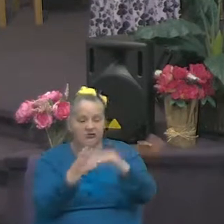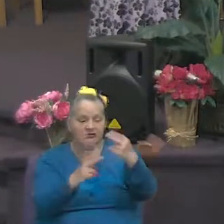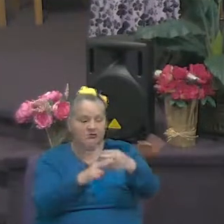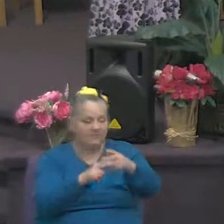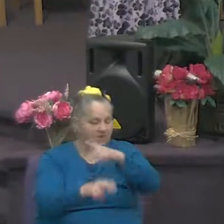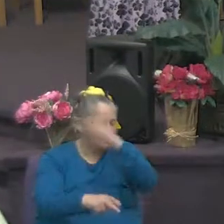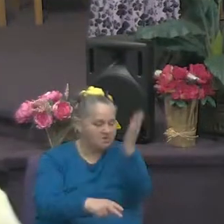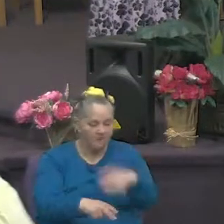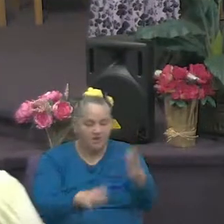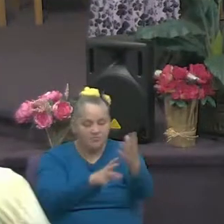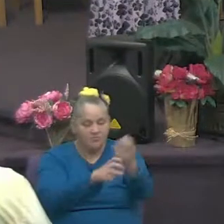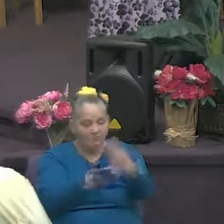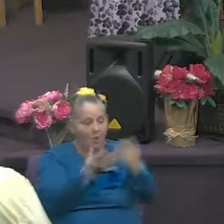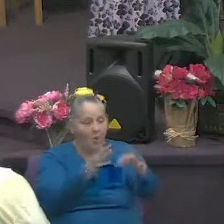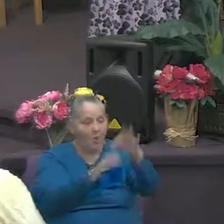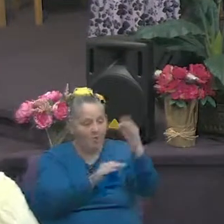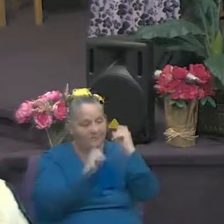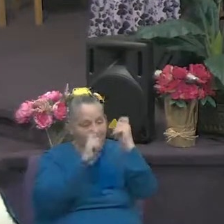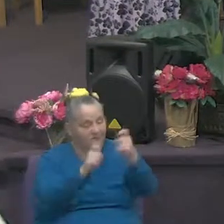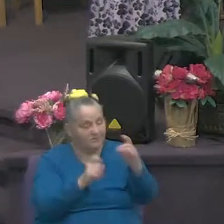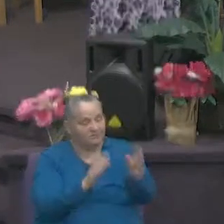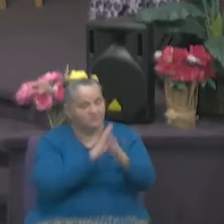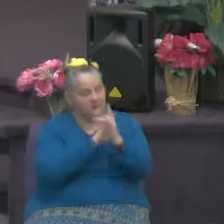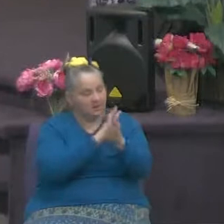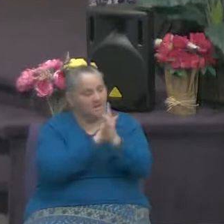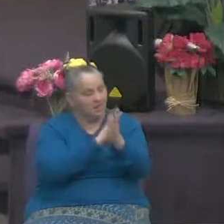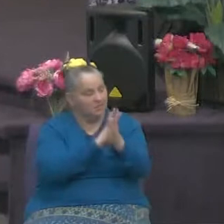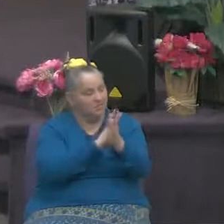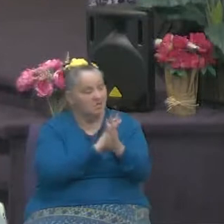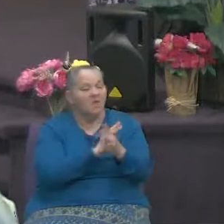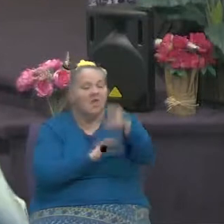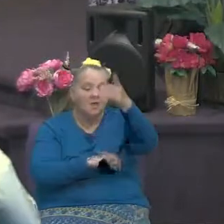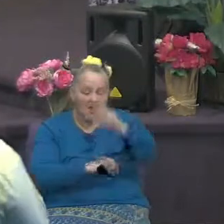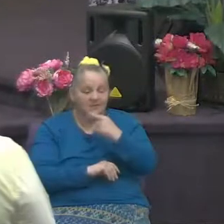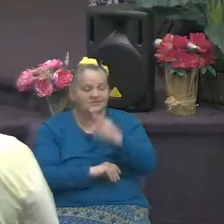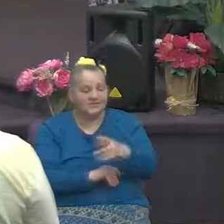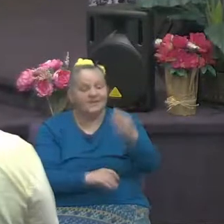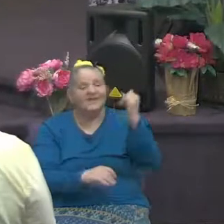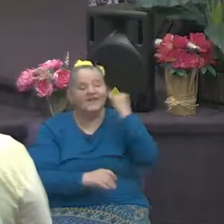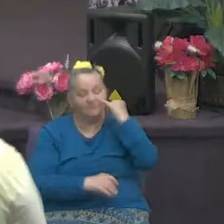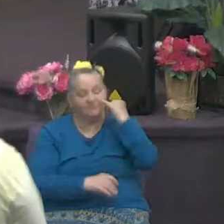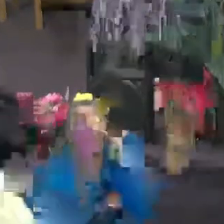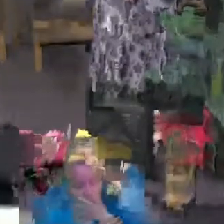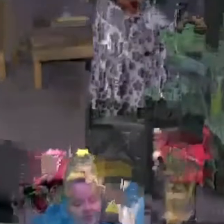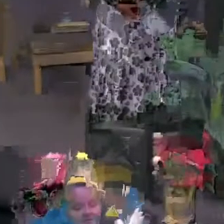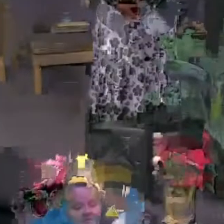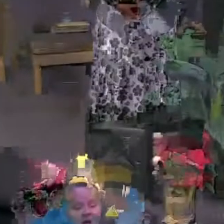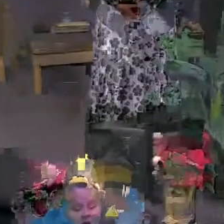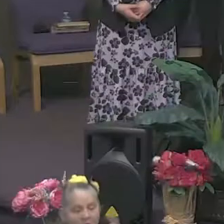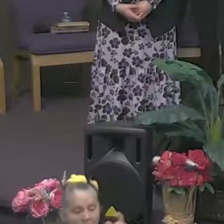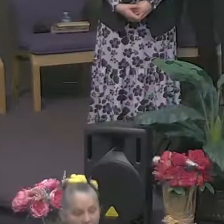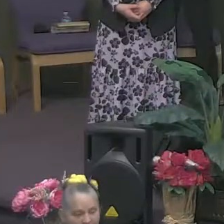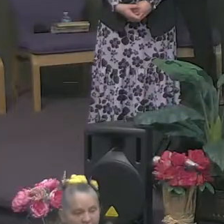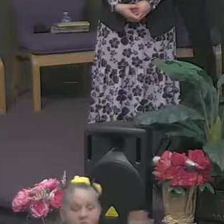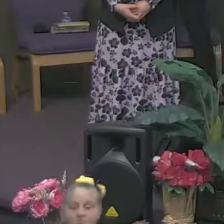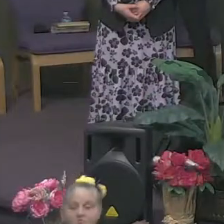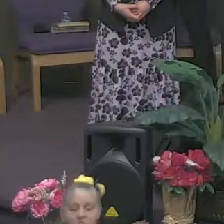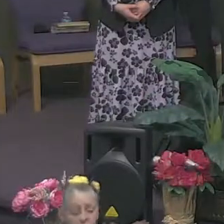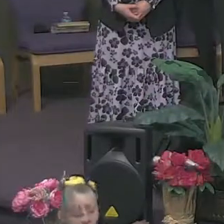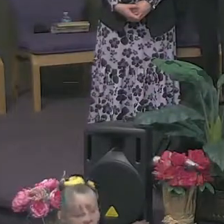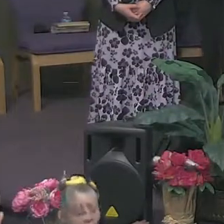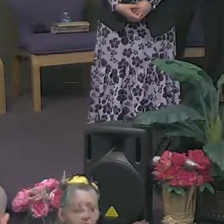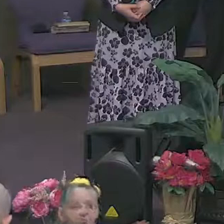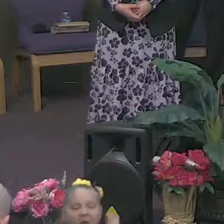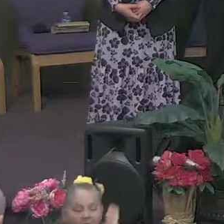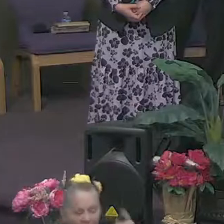and you've never received the gift of the Holy Ghost with the evidence of speaking with other tongues, God says, if you will obey my word, I will fill you and I